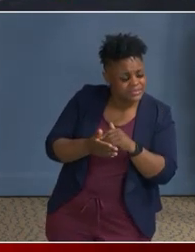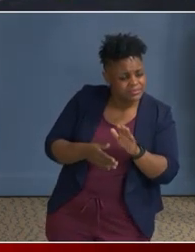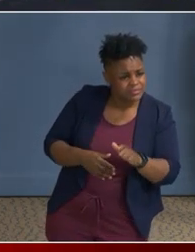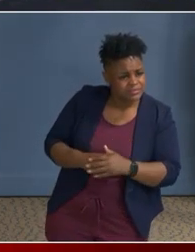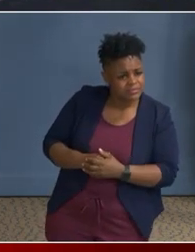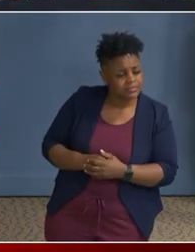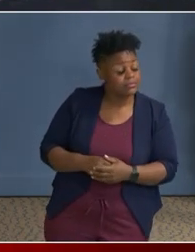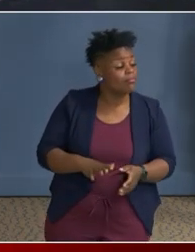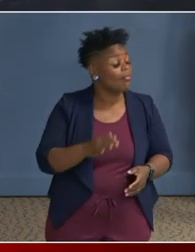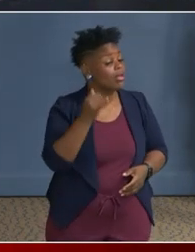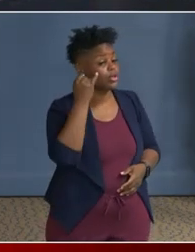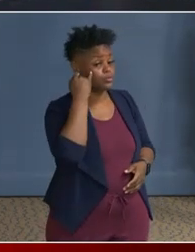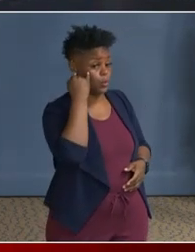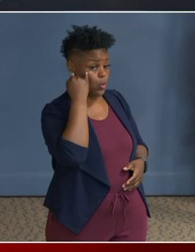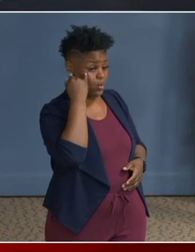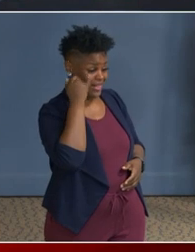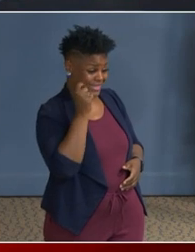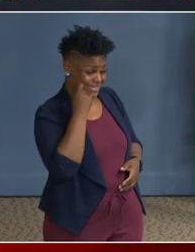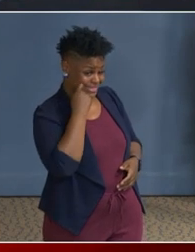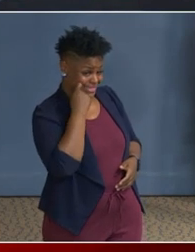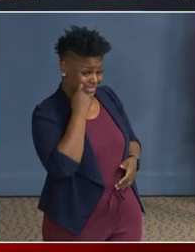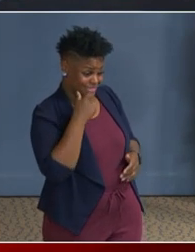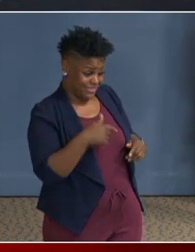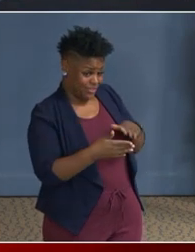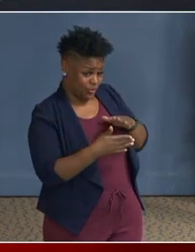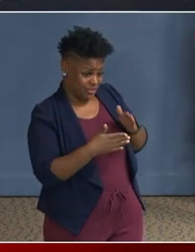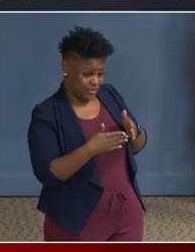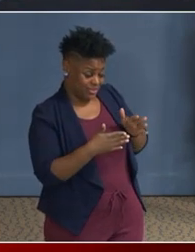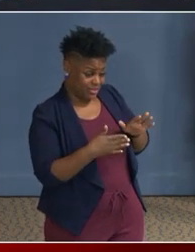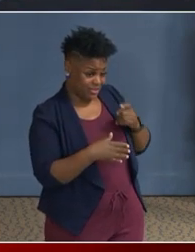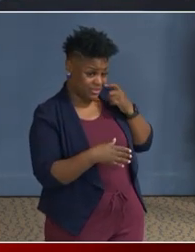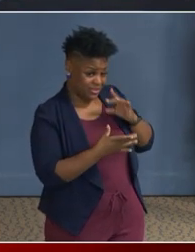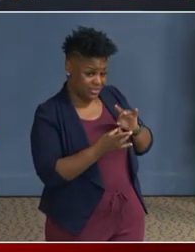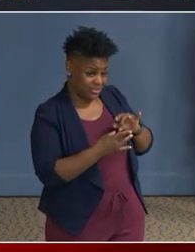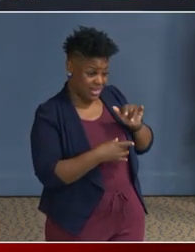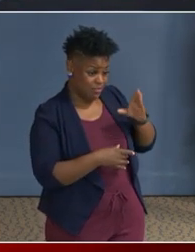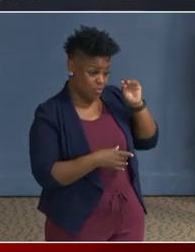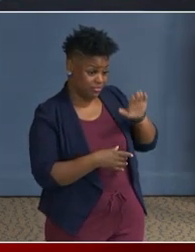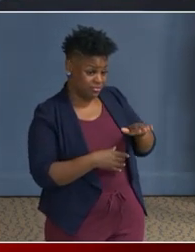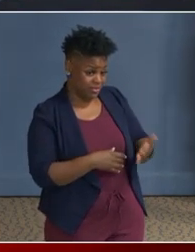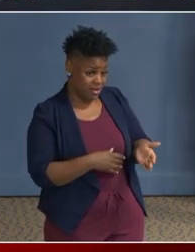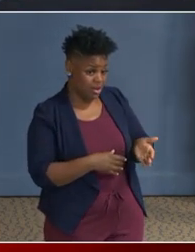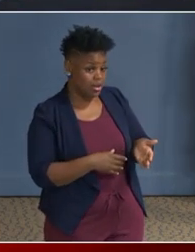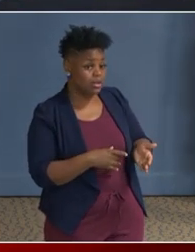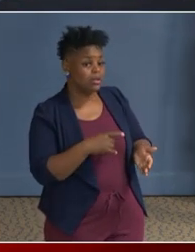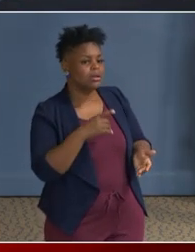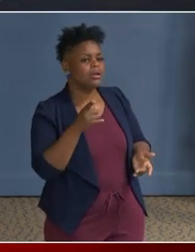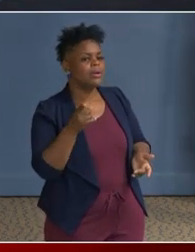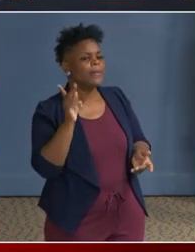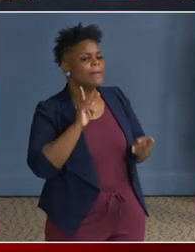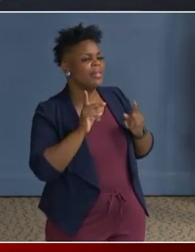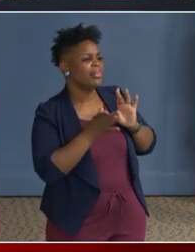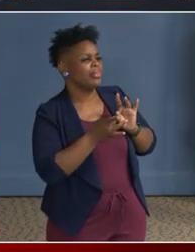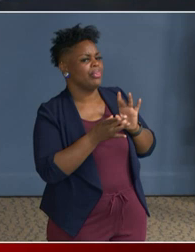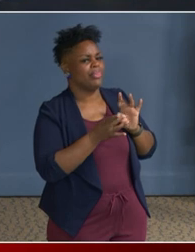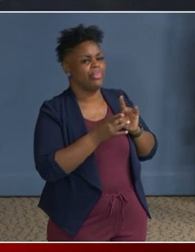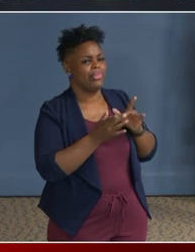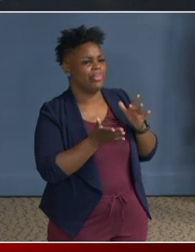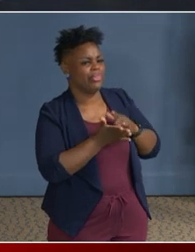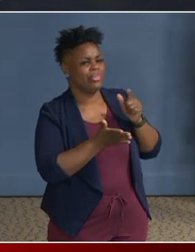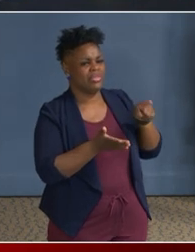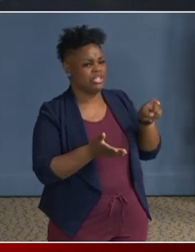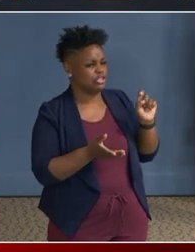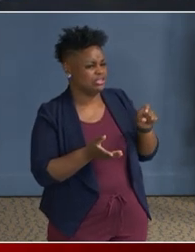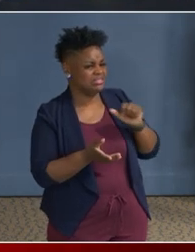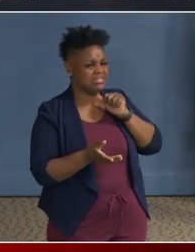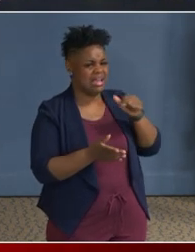this incident, what happened over the weekend, the killing of Davon, to fight back against the council's proposal to cut from the MPD